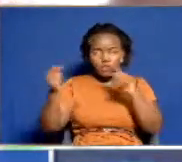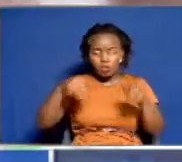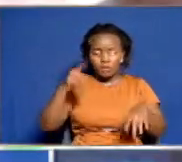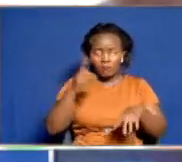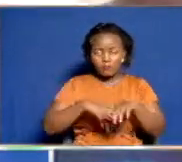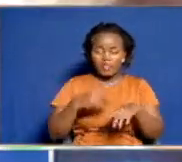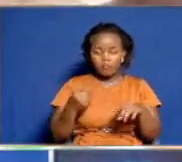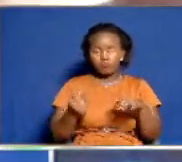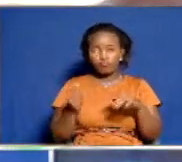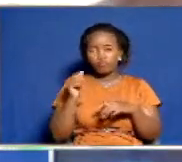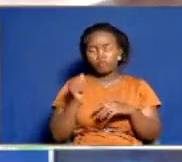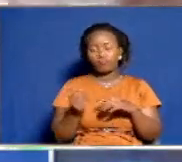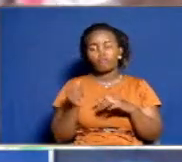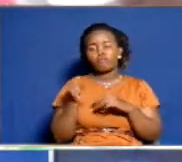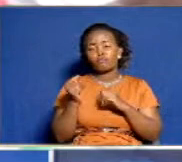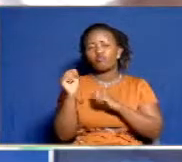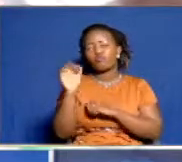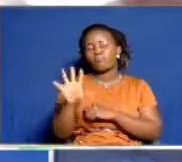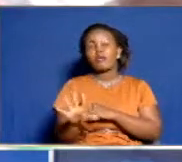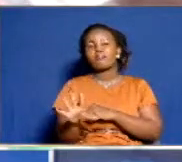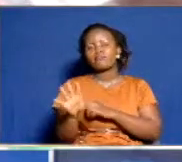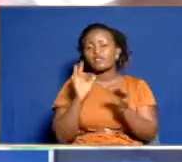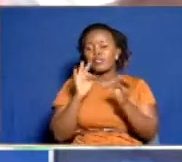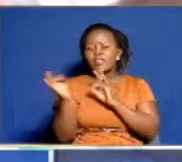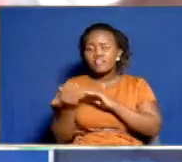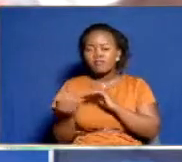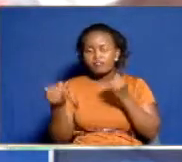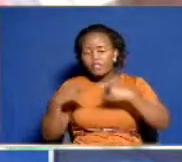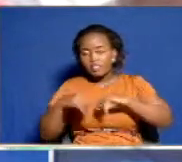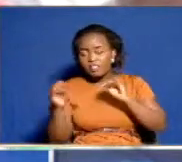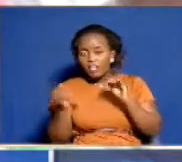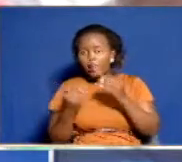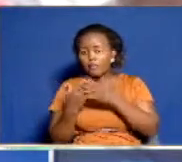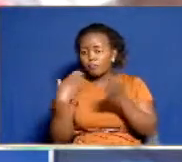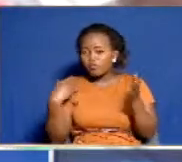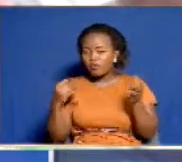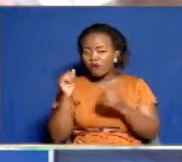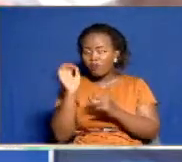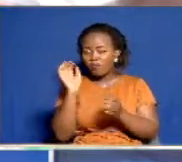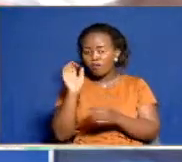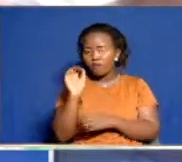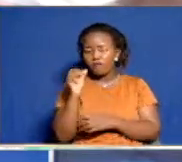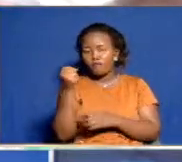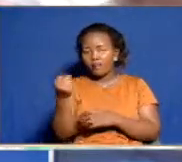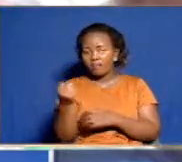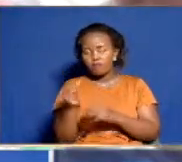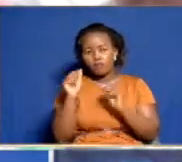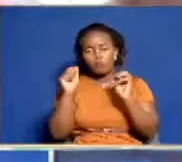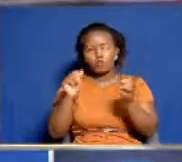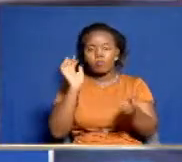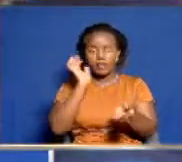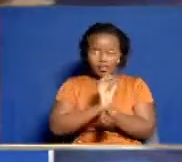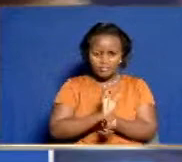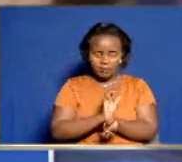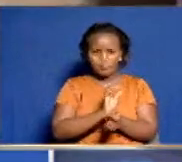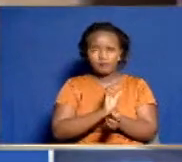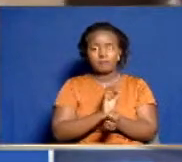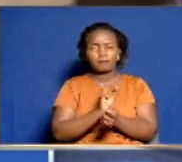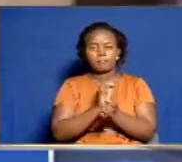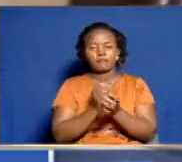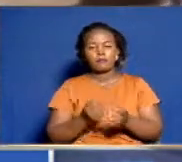stage. Hiyo ndio tunakuanga tumeruhusiwa. Ukiingia before saa 11 wangu unakamatwa unapelekwa huko juu. Ben